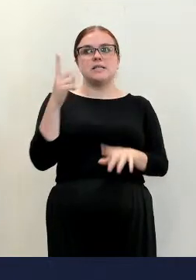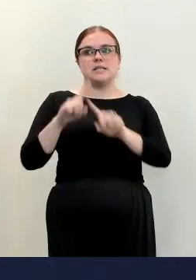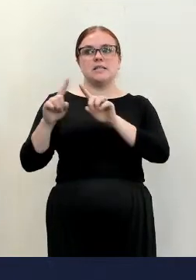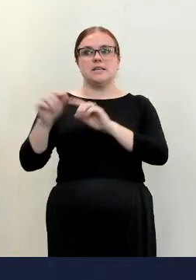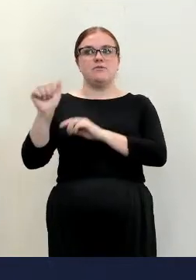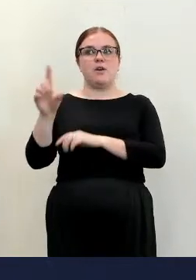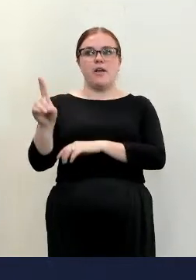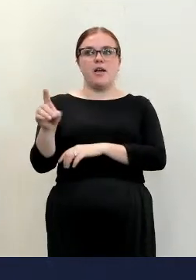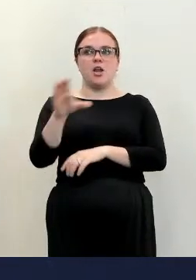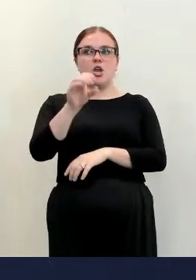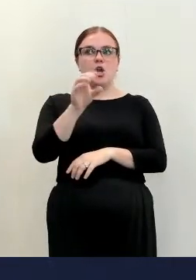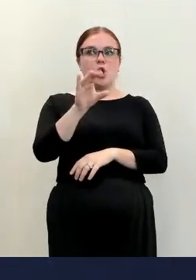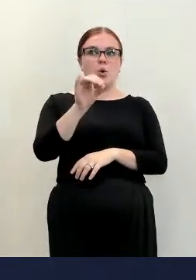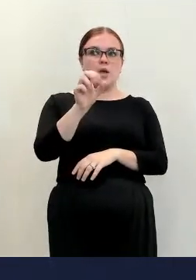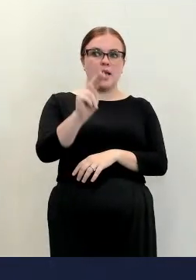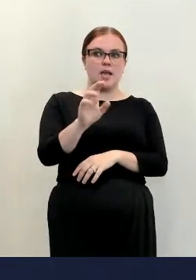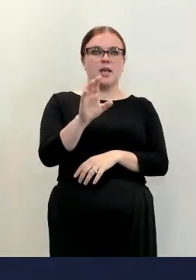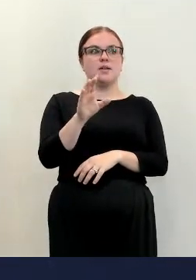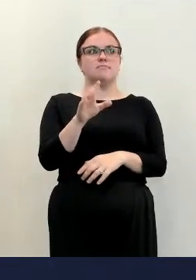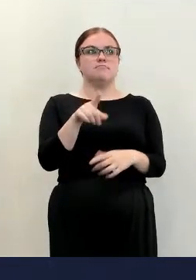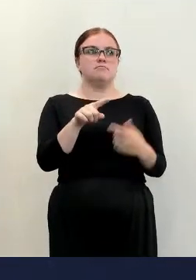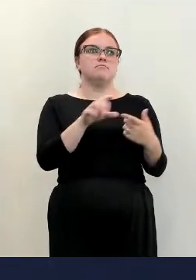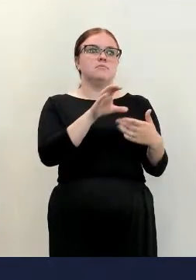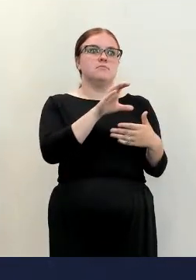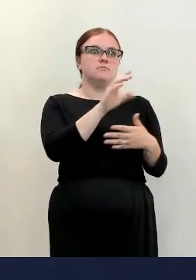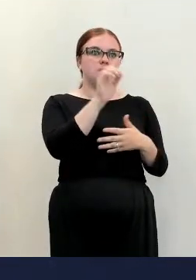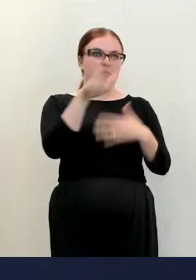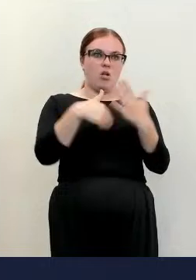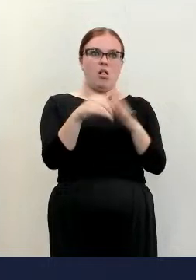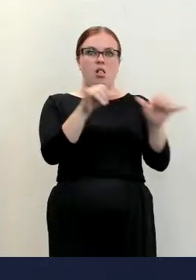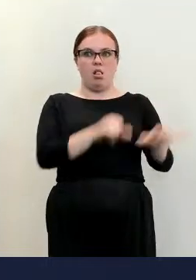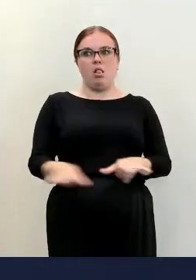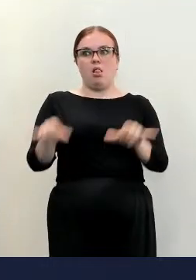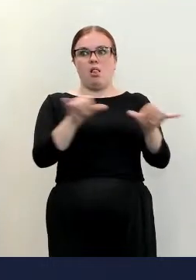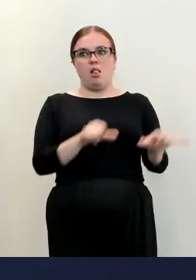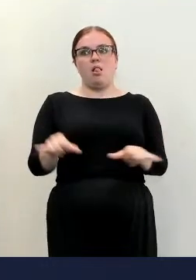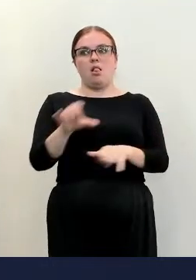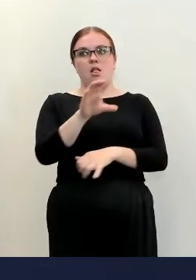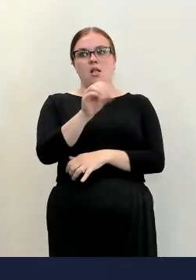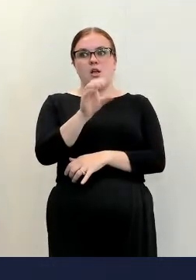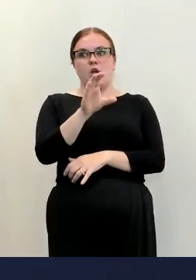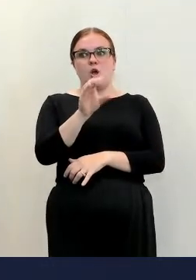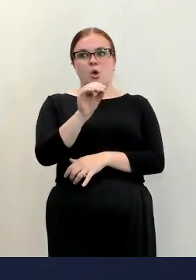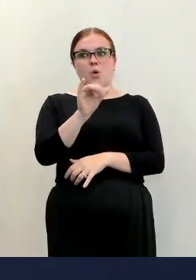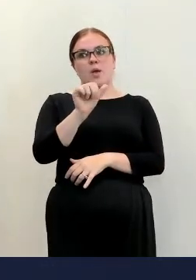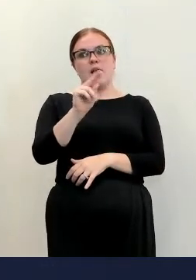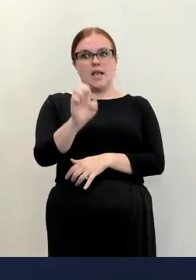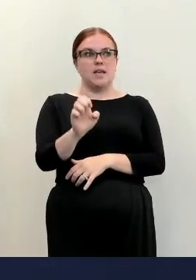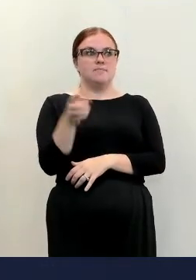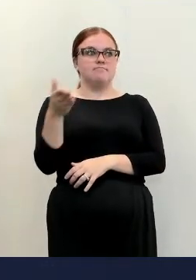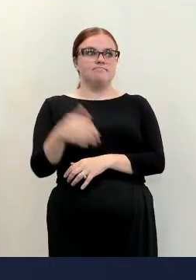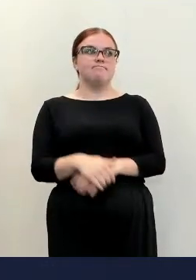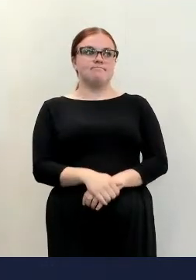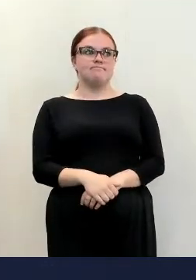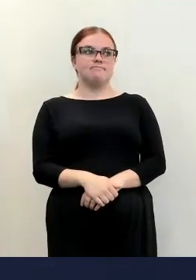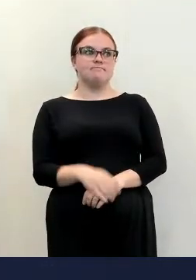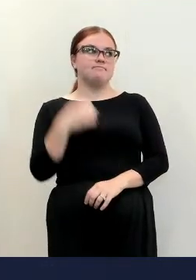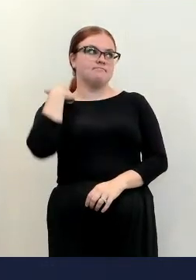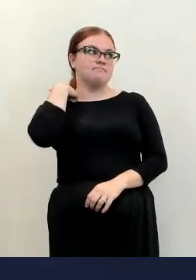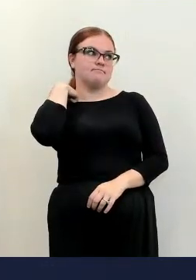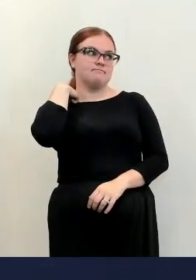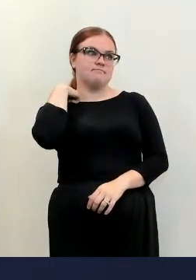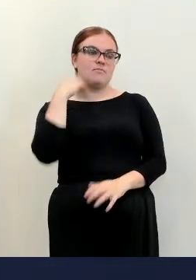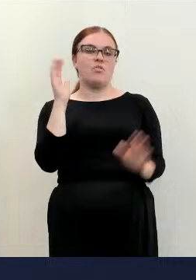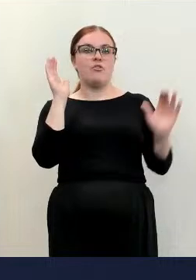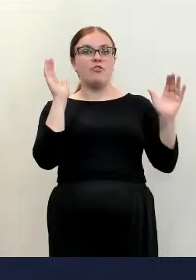ads. Cocaine, cocaine, cocaine, cocaine, cocaine, cocaine, Right. cocaine, cocaine. It's